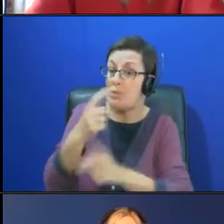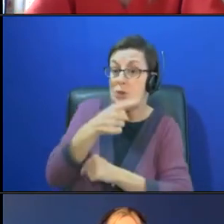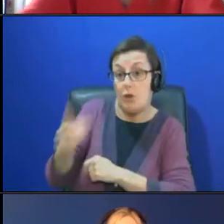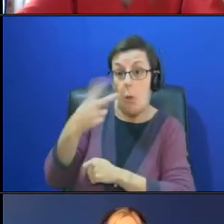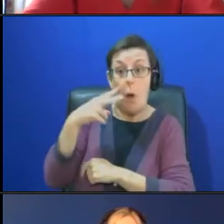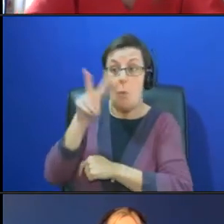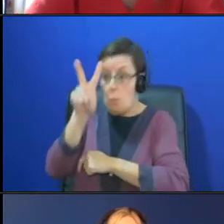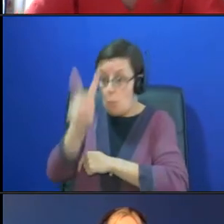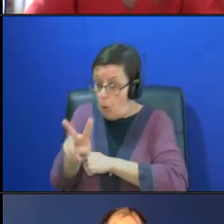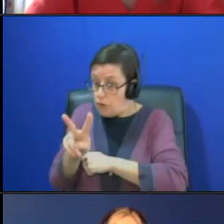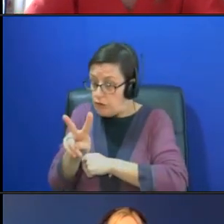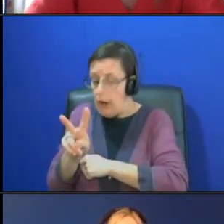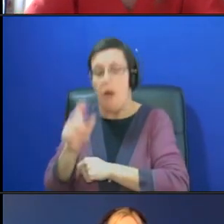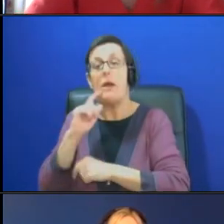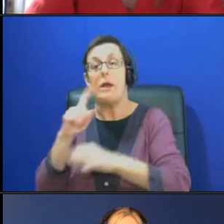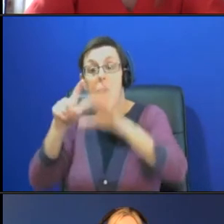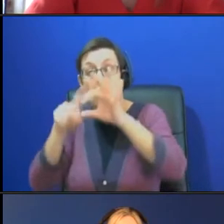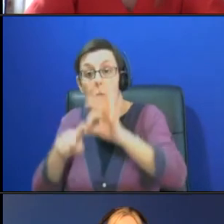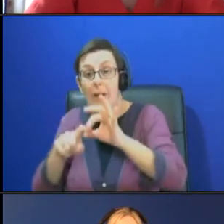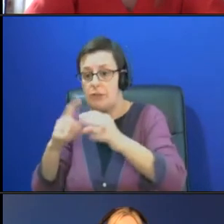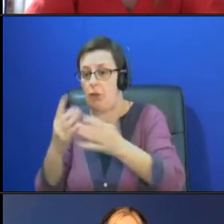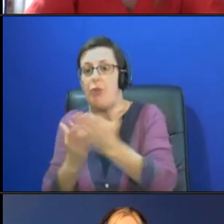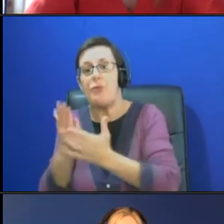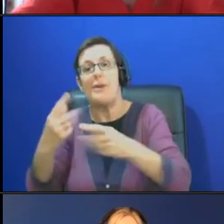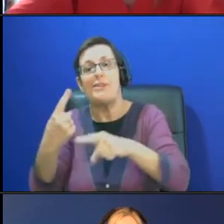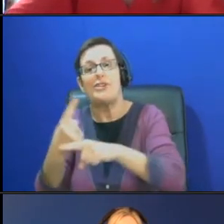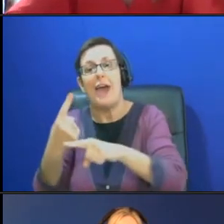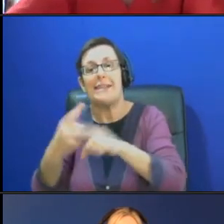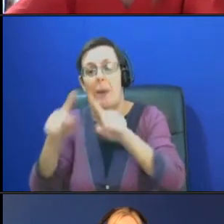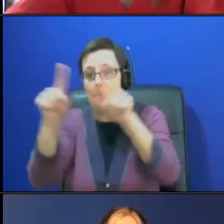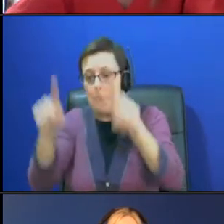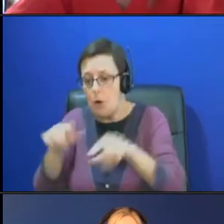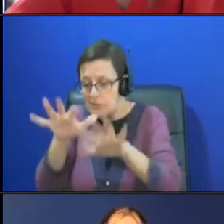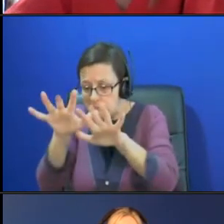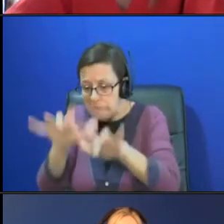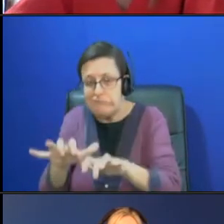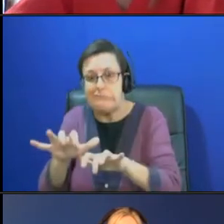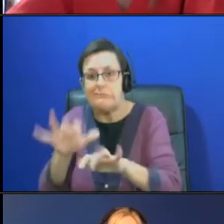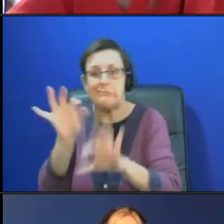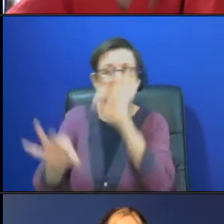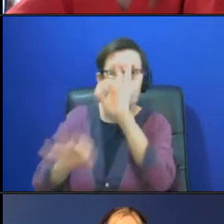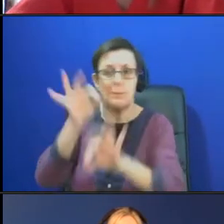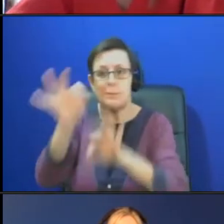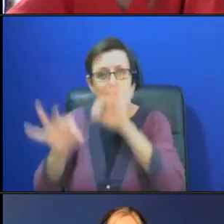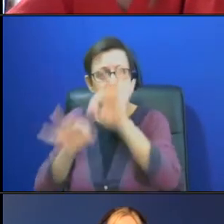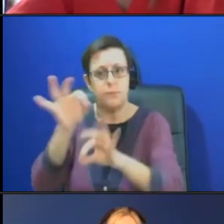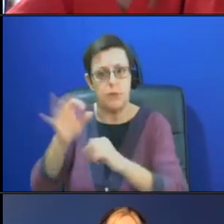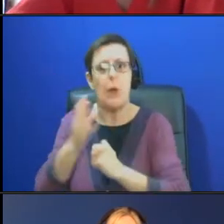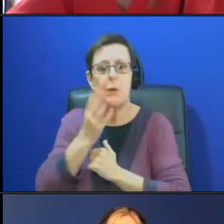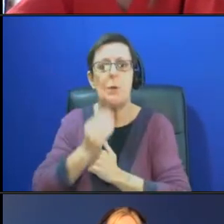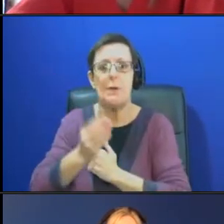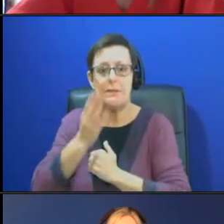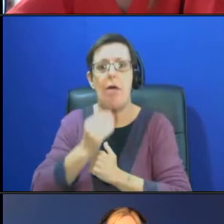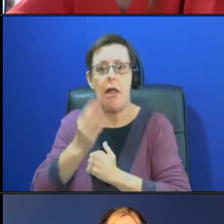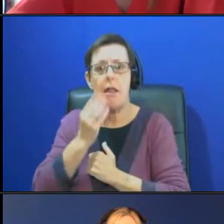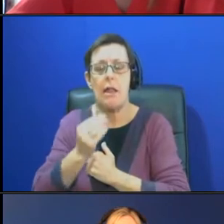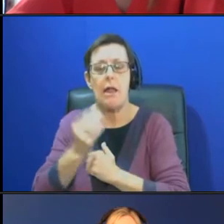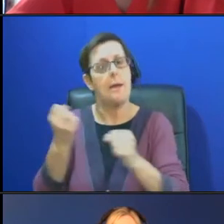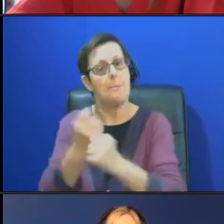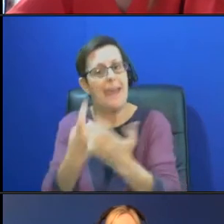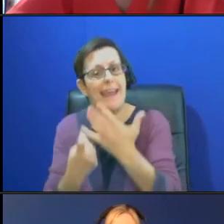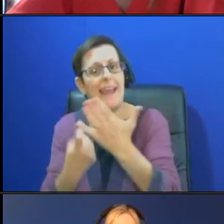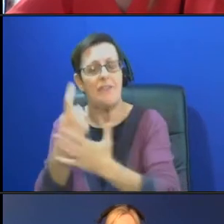to ask a question, do use the chat box. We find the chat box really, really useful, and it makes the event